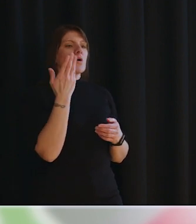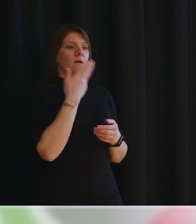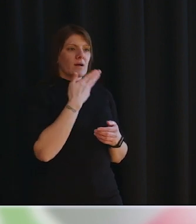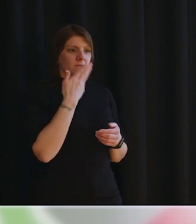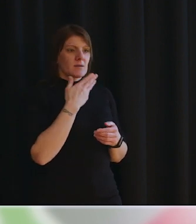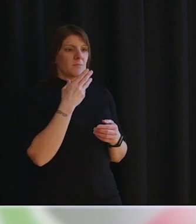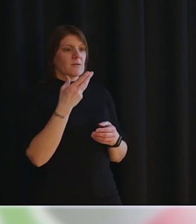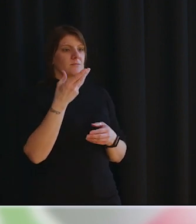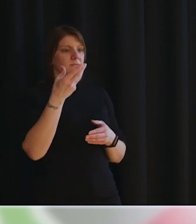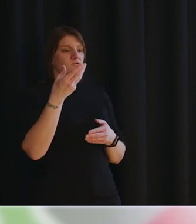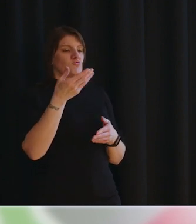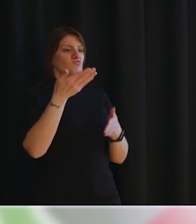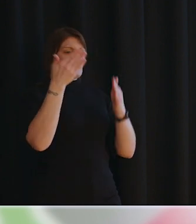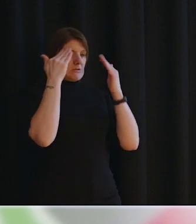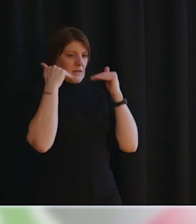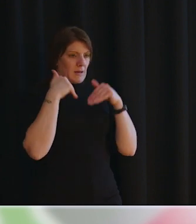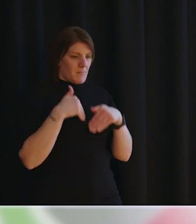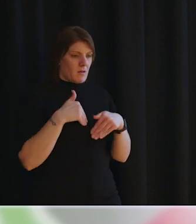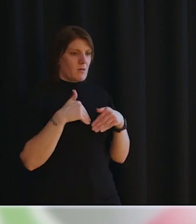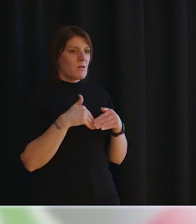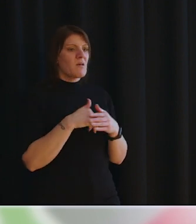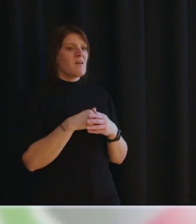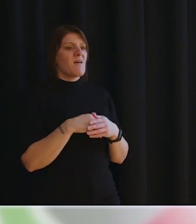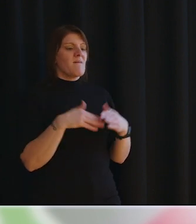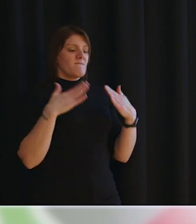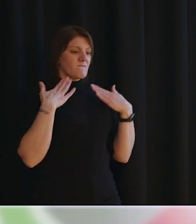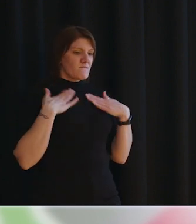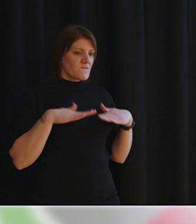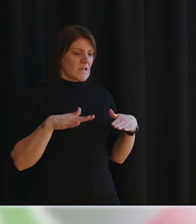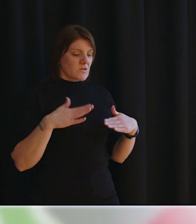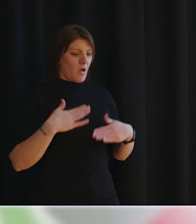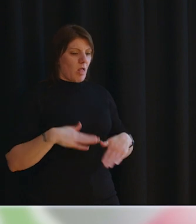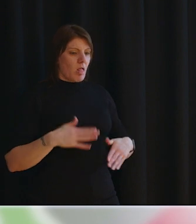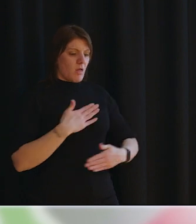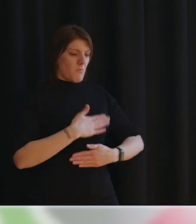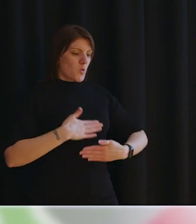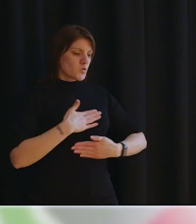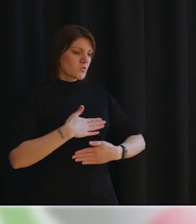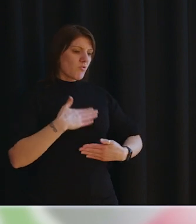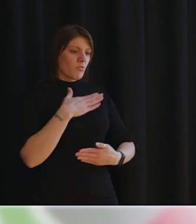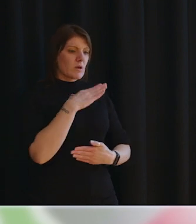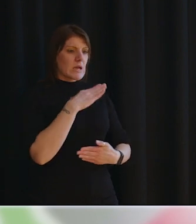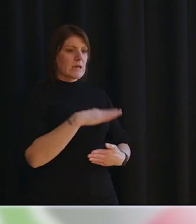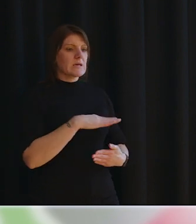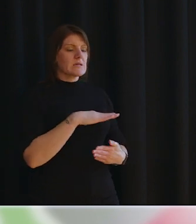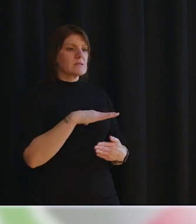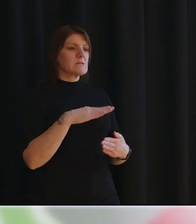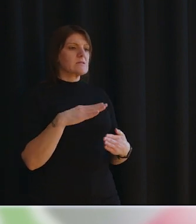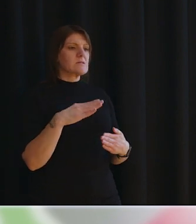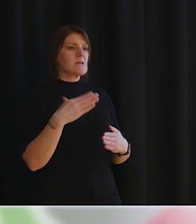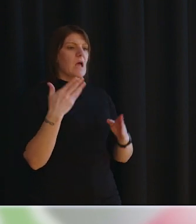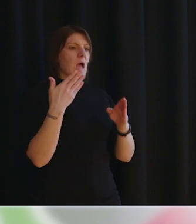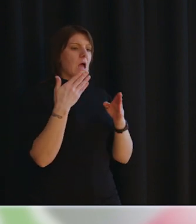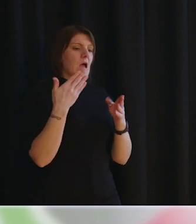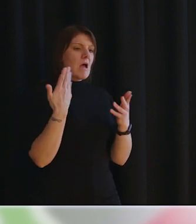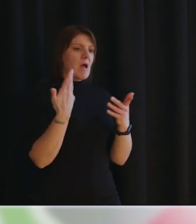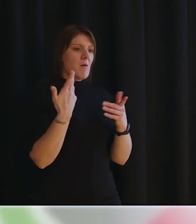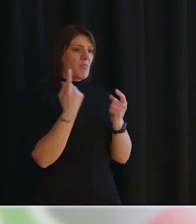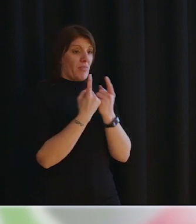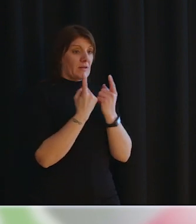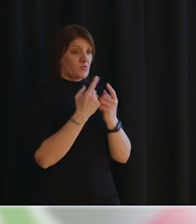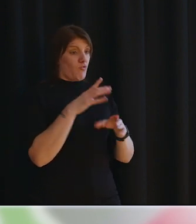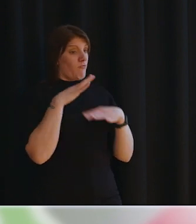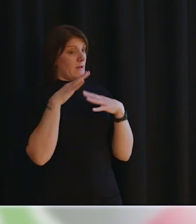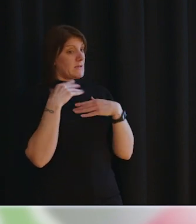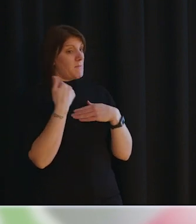progress, evidence of physical, emotional, social development needs, things like the actions already being taken within the